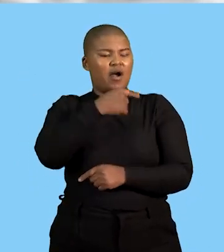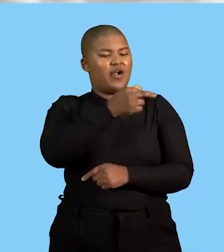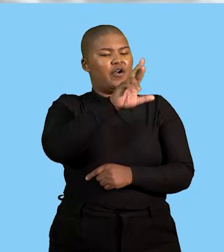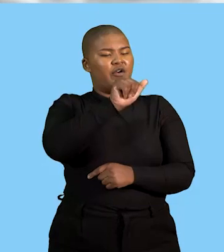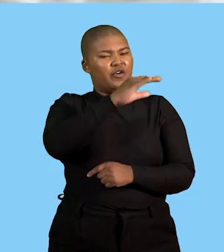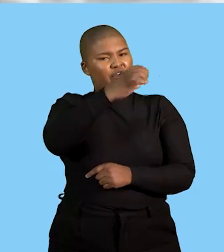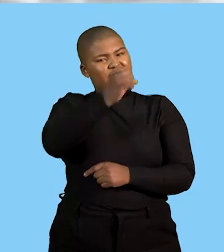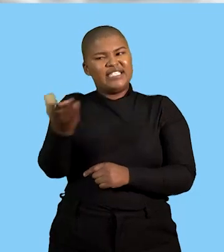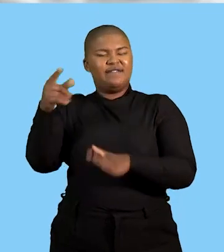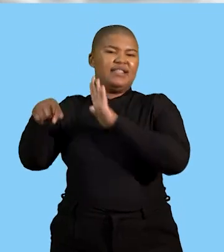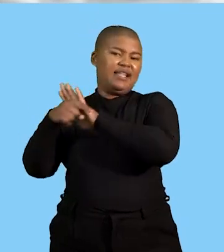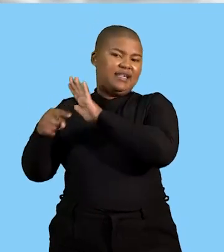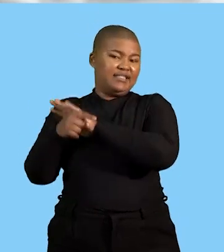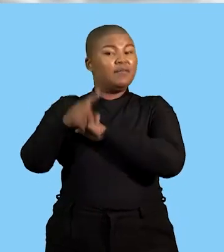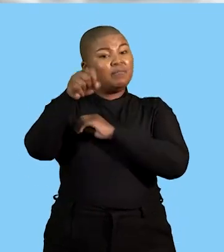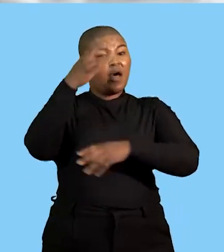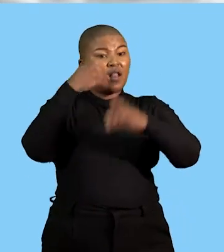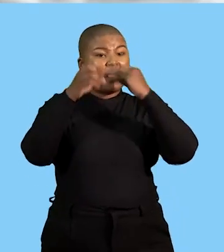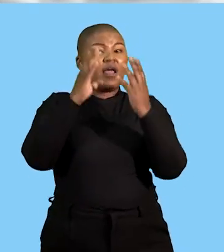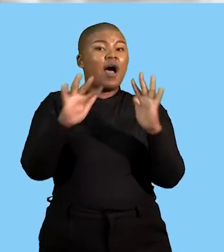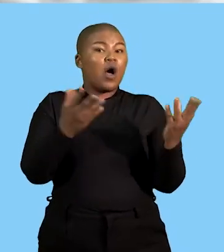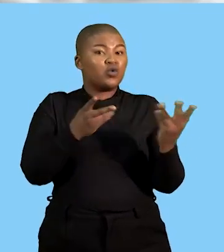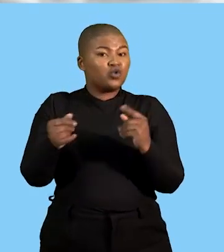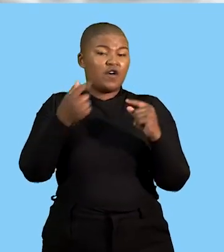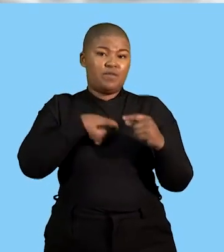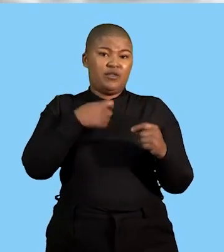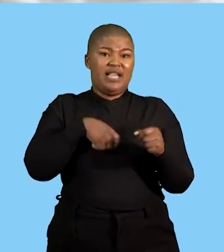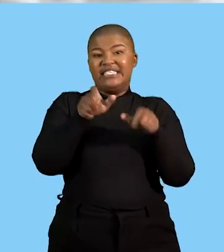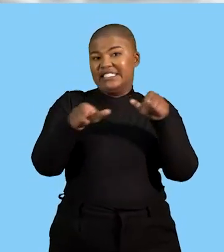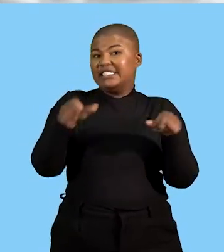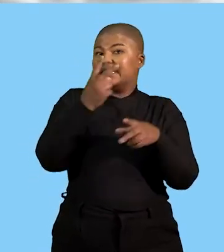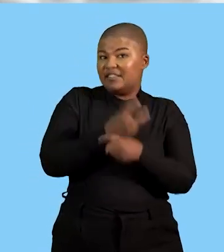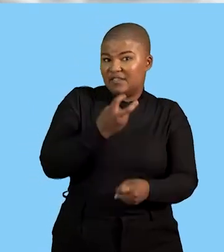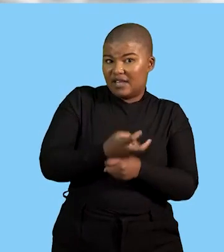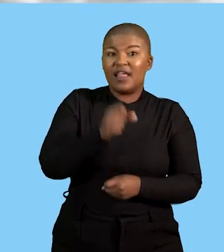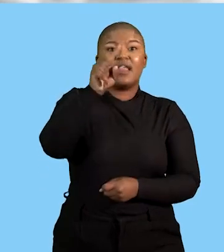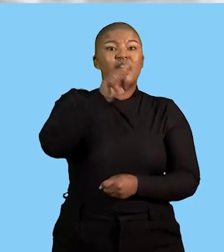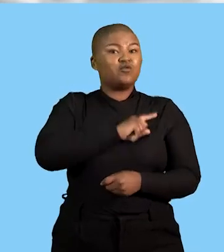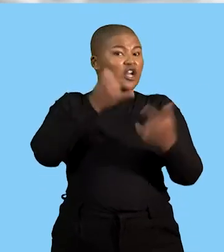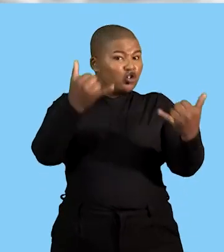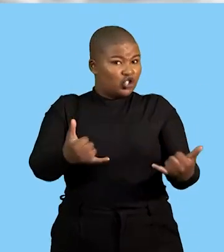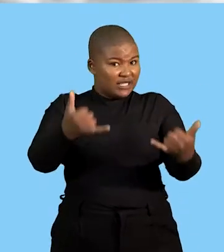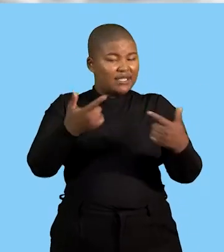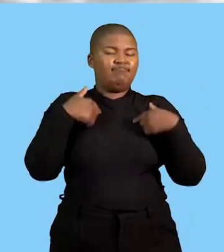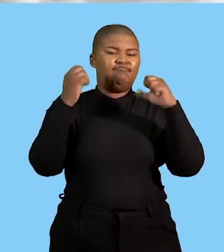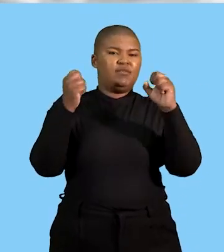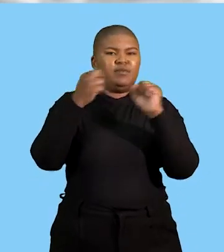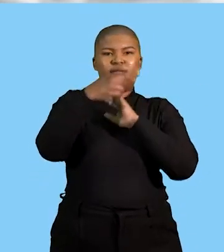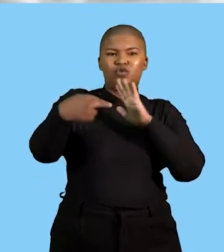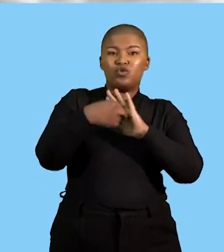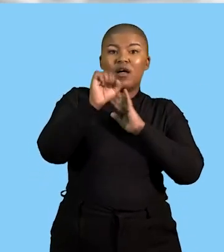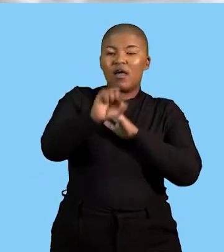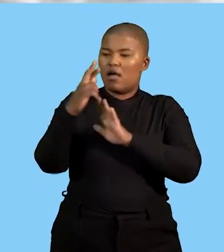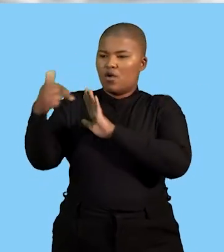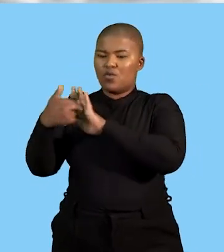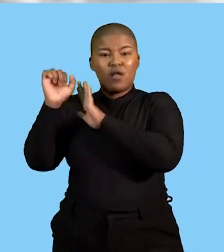you have to learn how to deal with the personalities. Hence, here we're talking about business role, to say what is your role